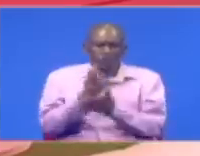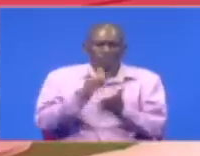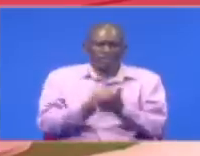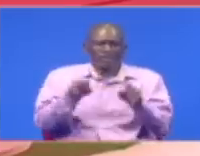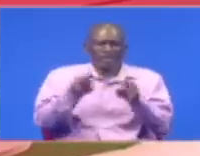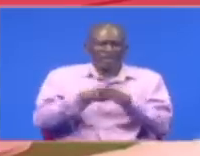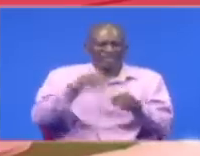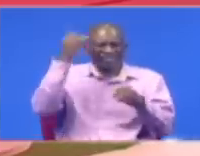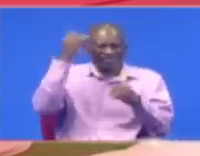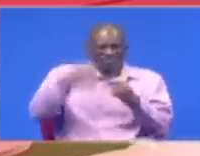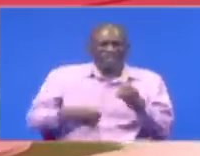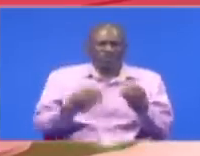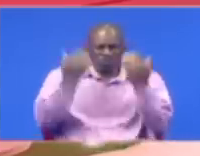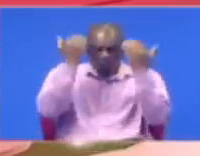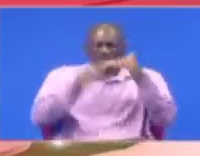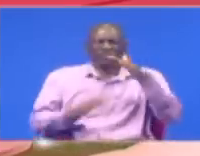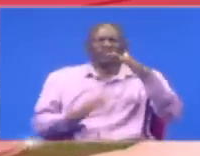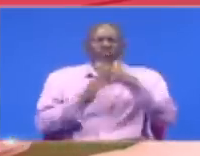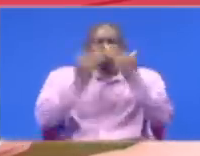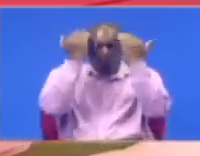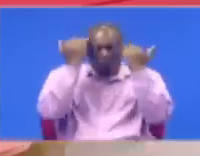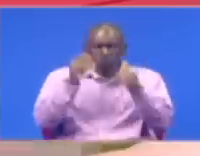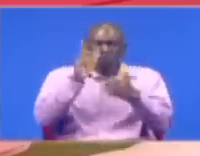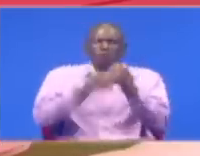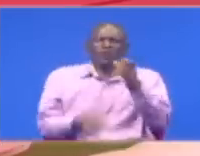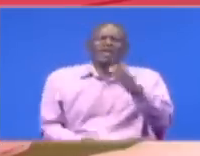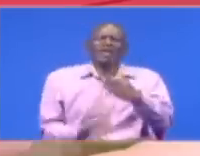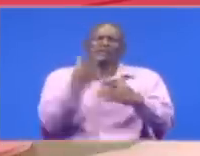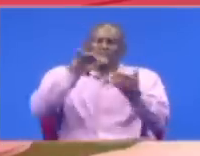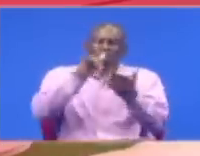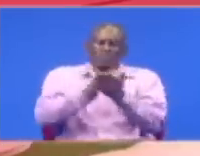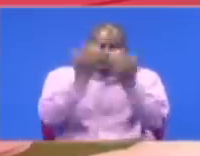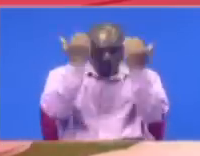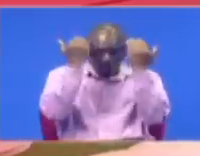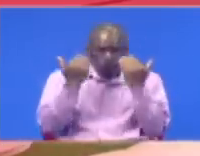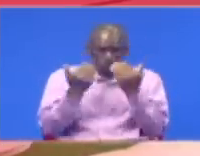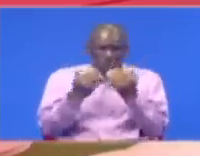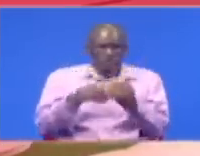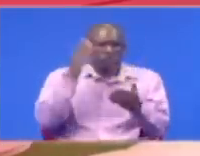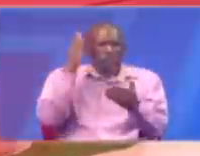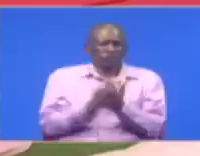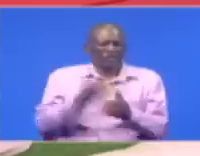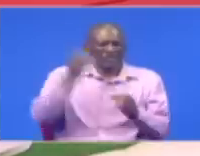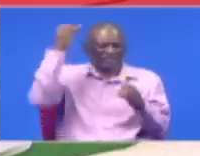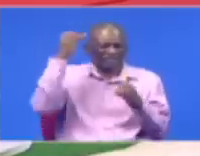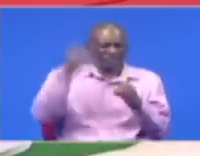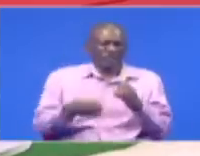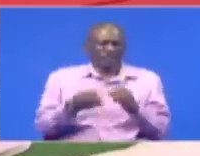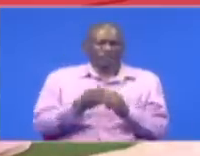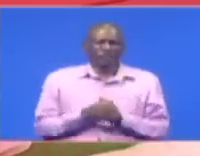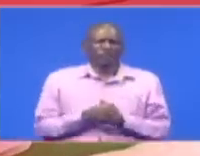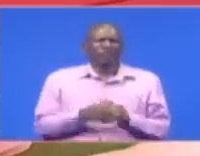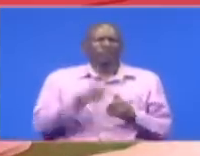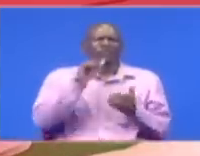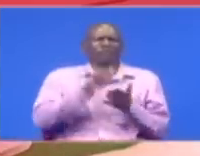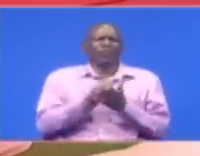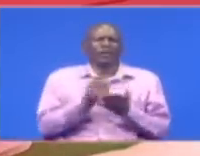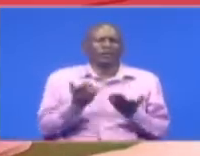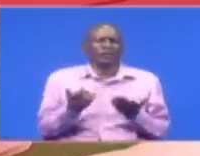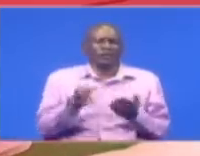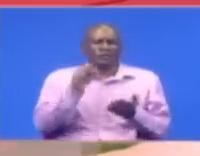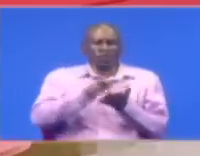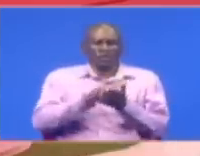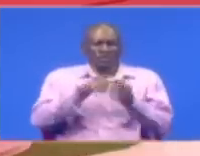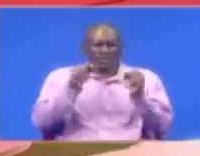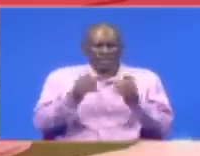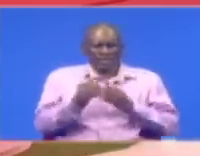the final court, what comes out of that court is indeed final in nature, so that it